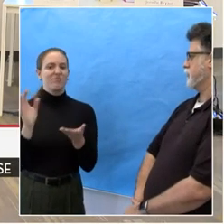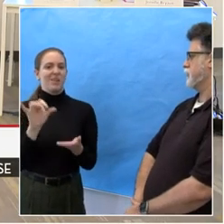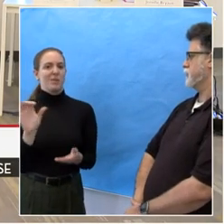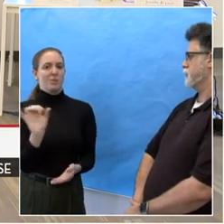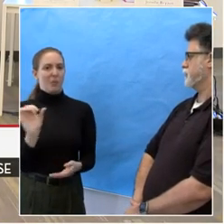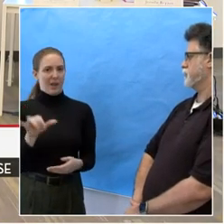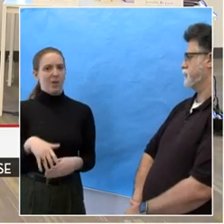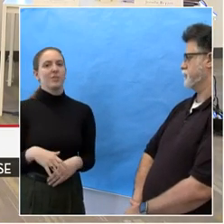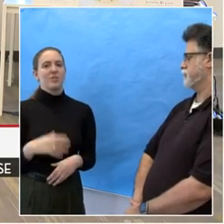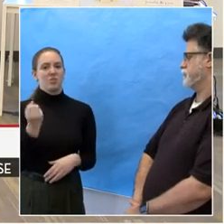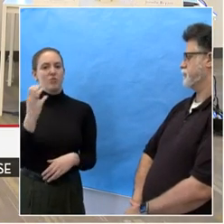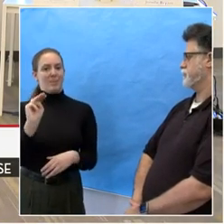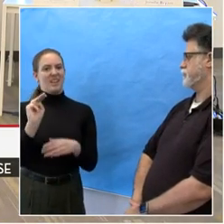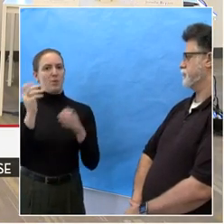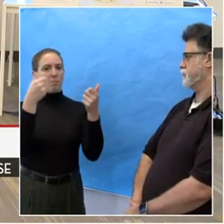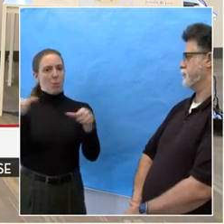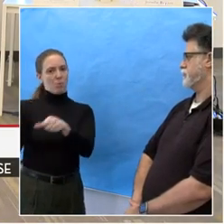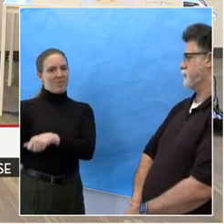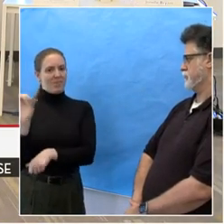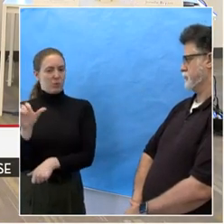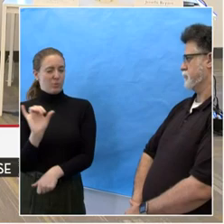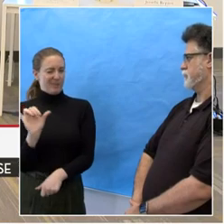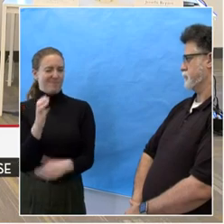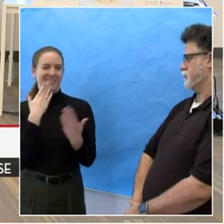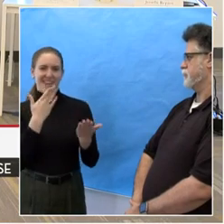SBOE social media channels. Thank you.